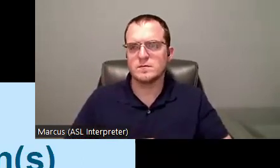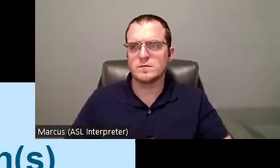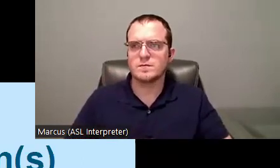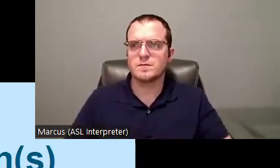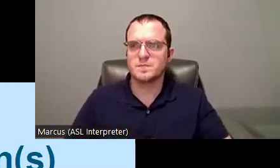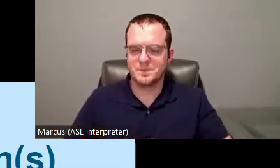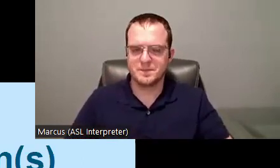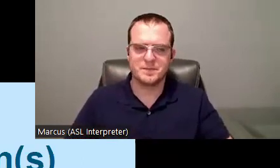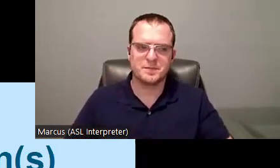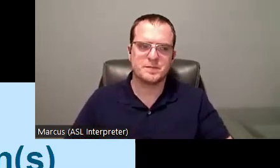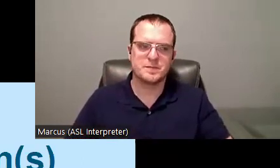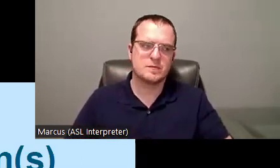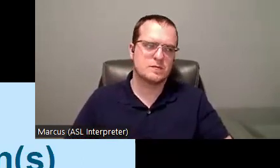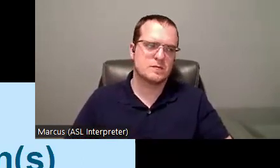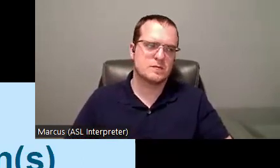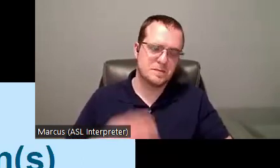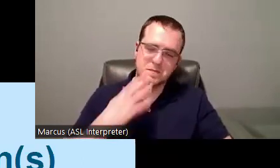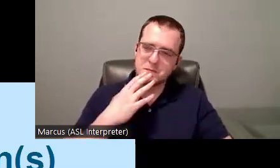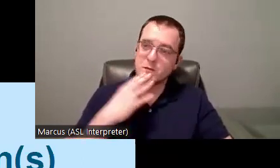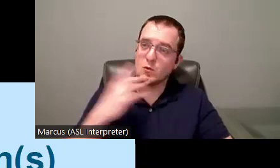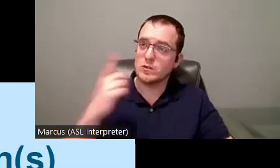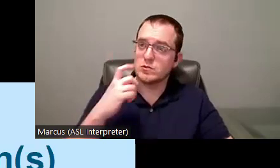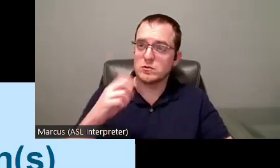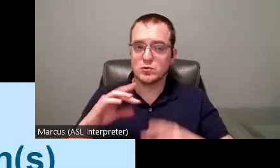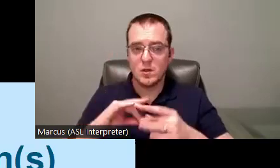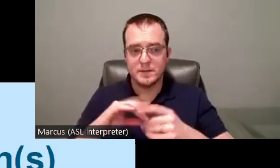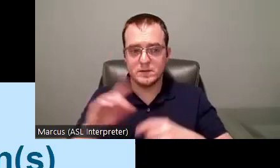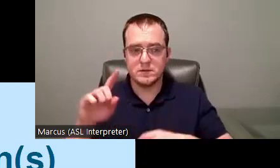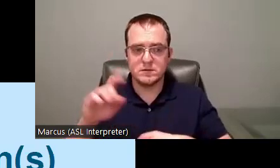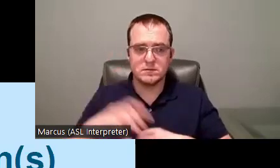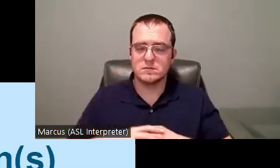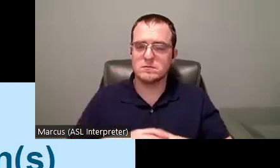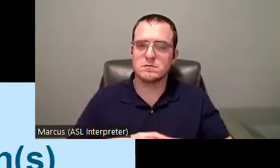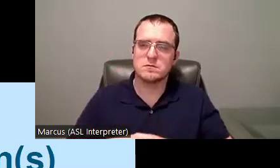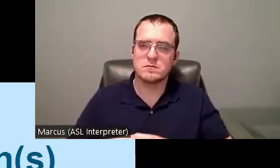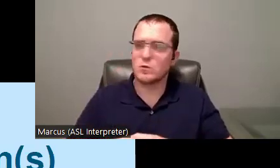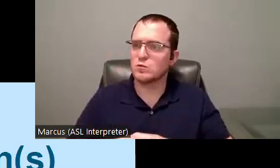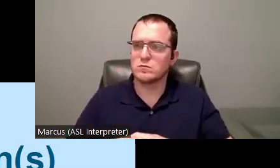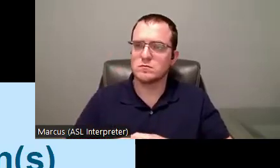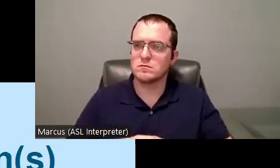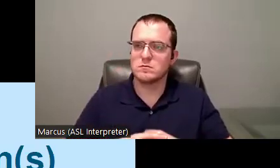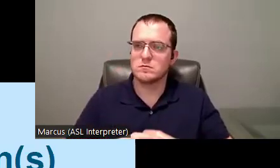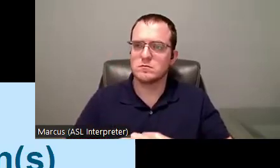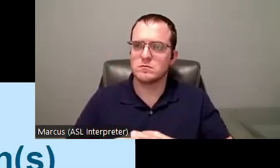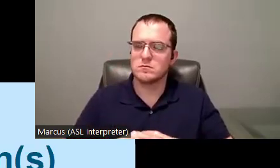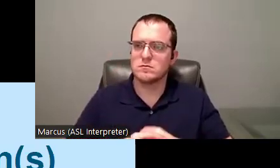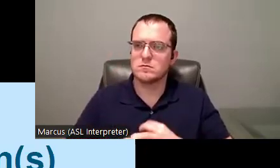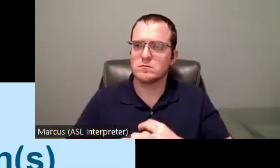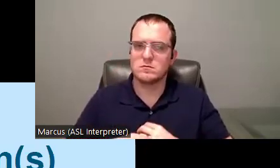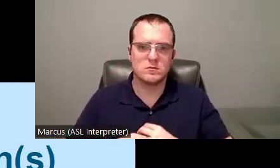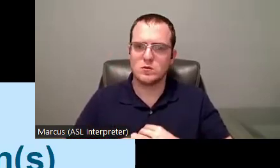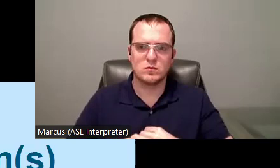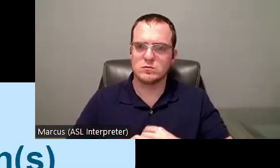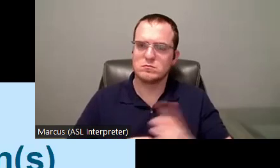Thanks, David. Do we have any questions, comments from the board? Councilman? No, I think Buchanan, Ingersoll, and Rooney